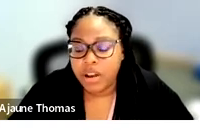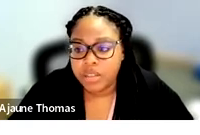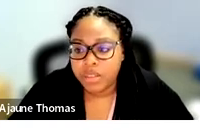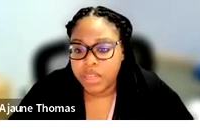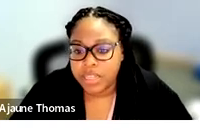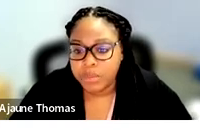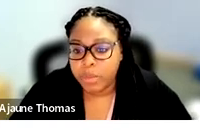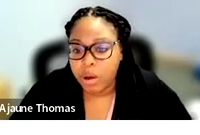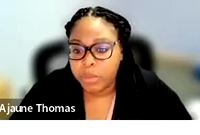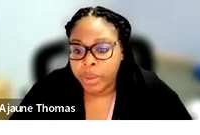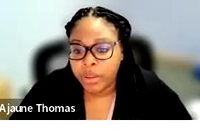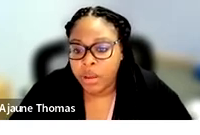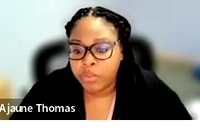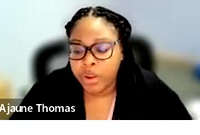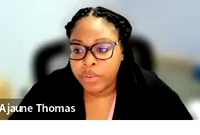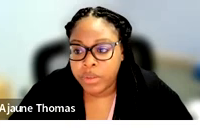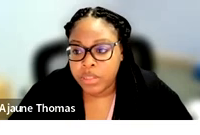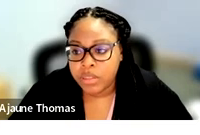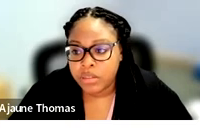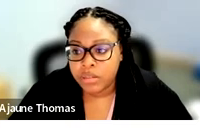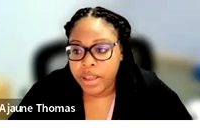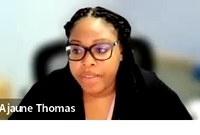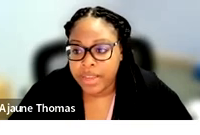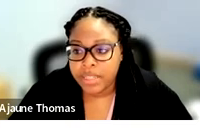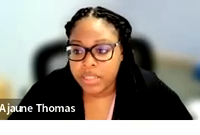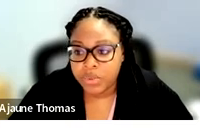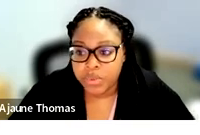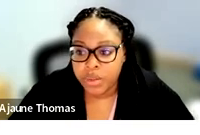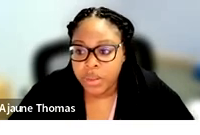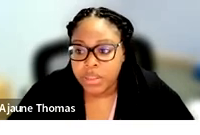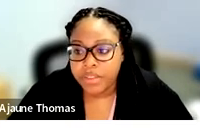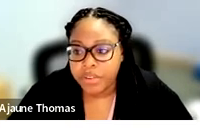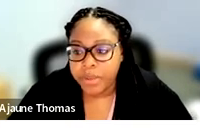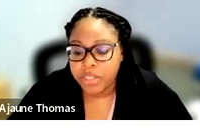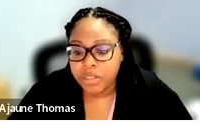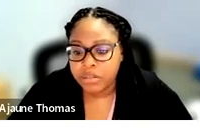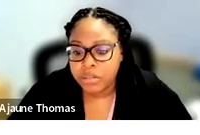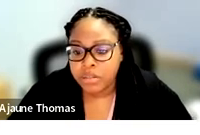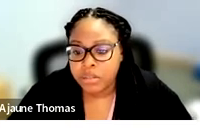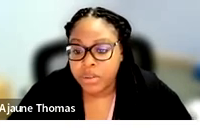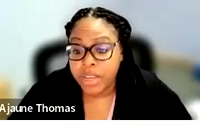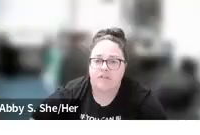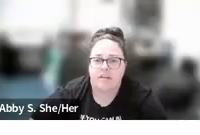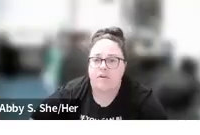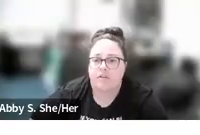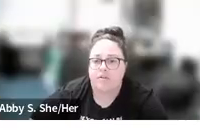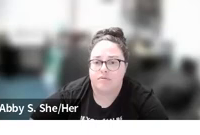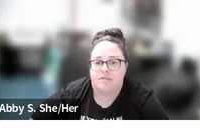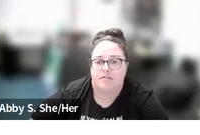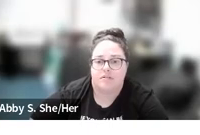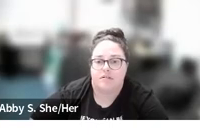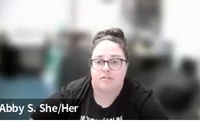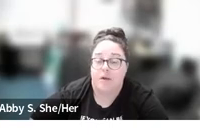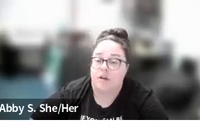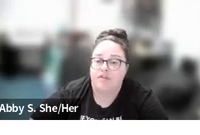and then also the accessible PowerPoint for everyone to have access to this information. Yeah. So whatever email you